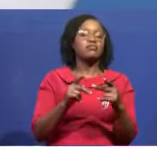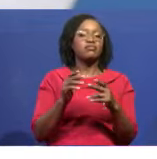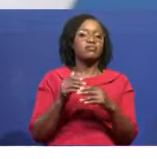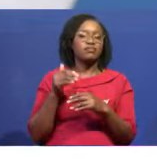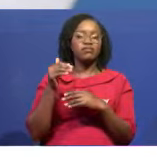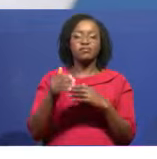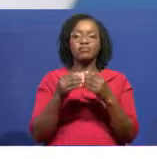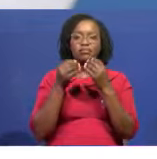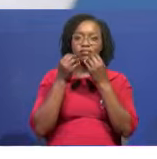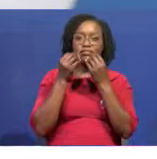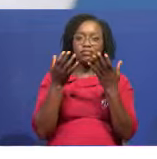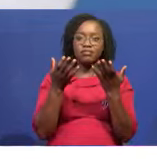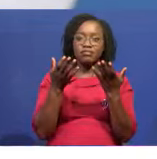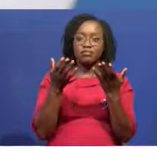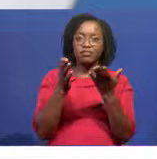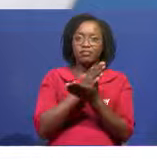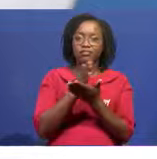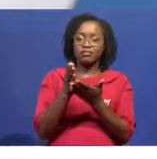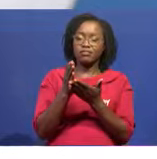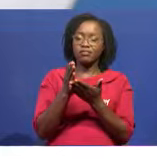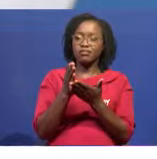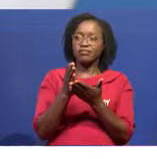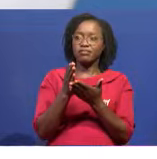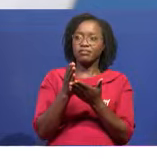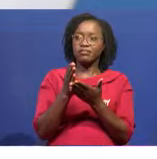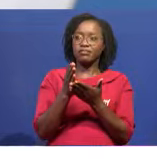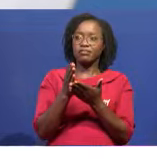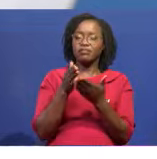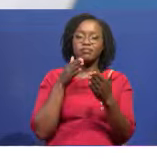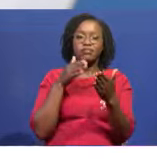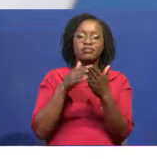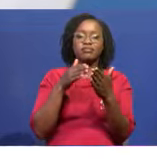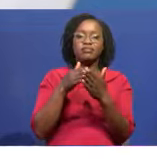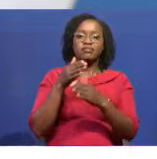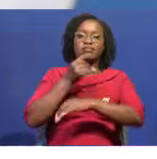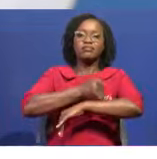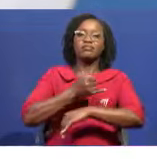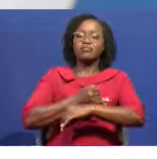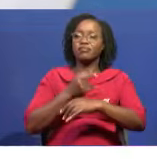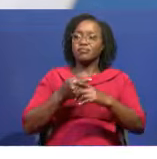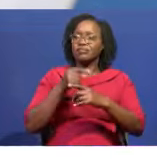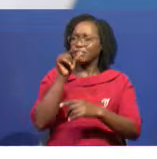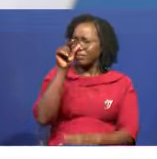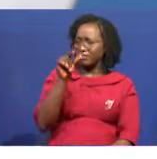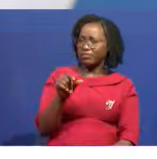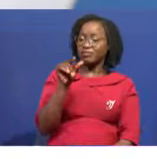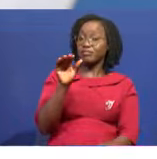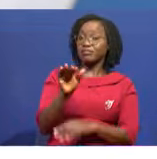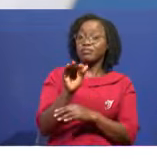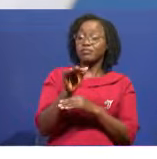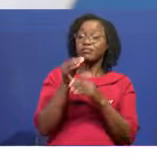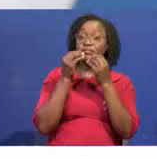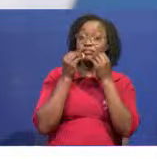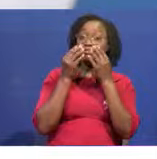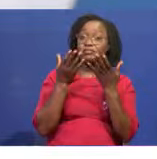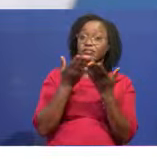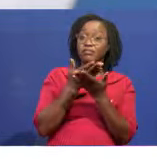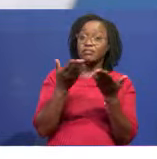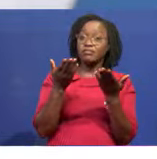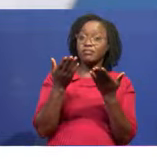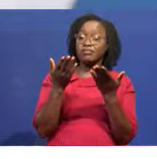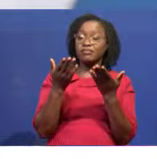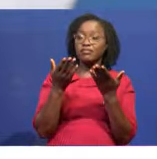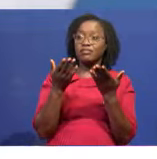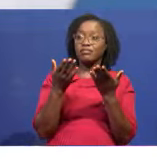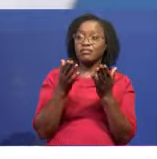after the information is given or the order is given against the institution, then the person who requested for that information, whom we usually